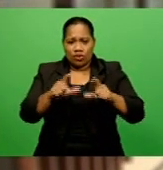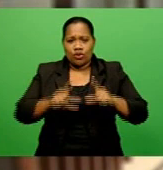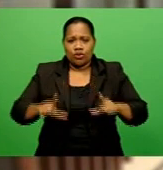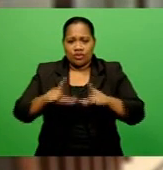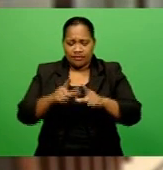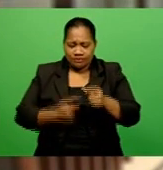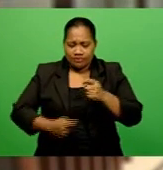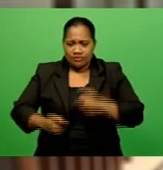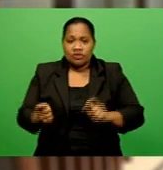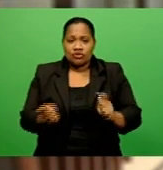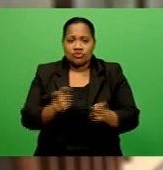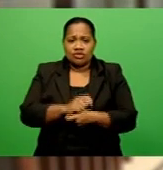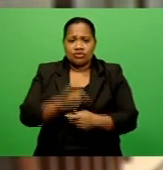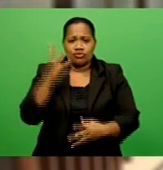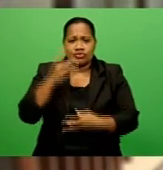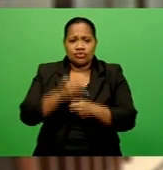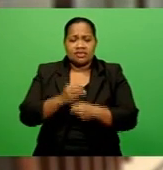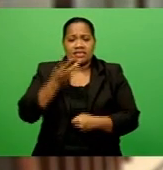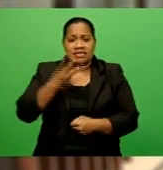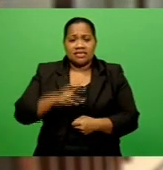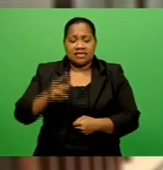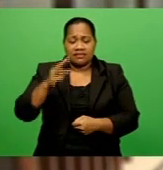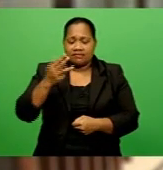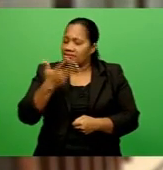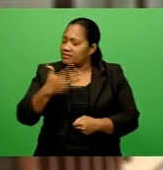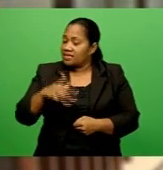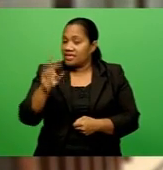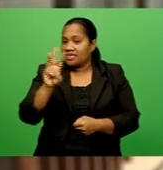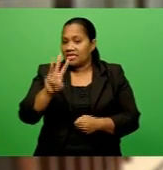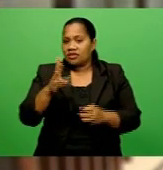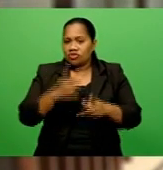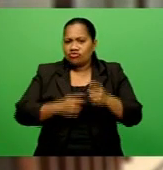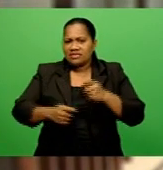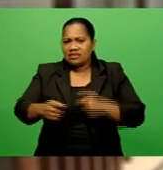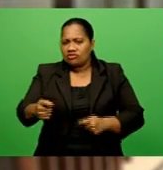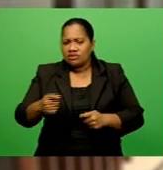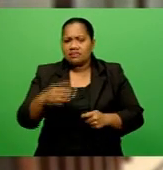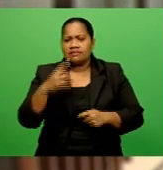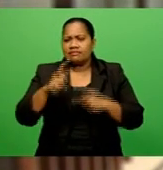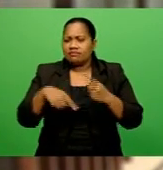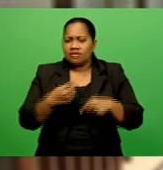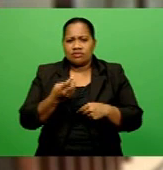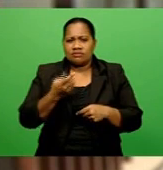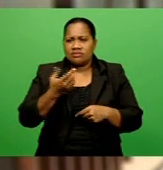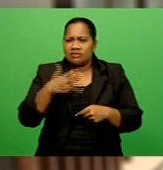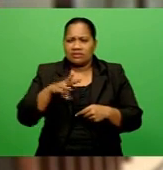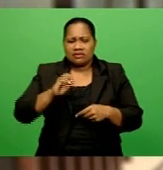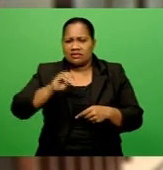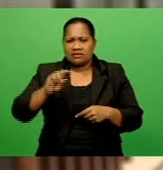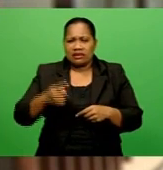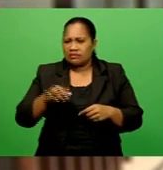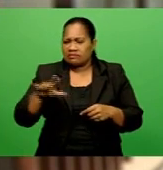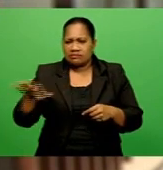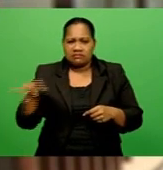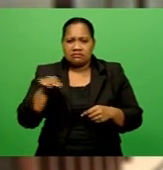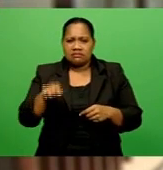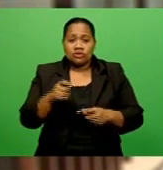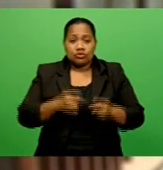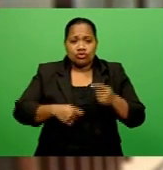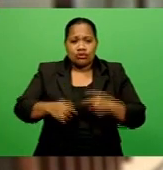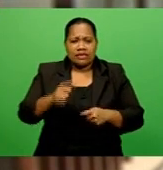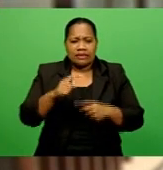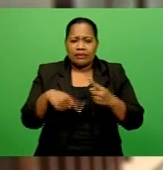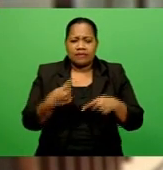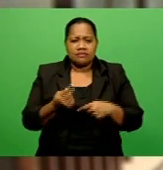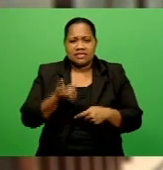week. A total of 93 transactions with about 30,700 shares were traded, valued at around